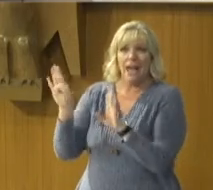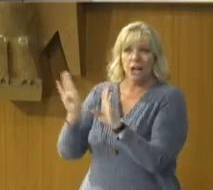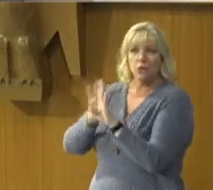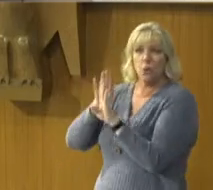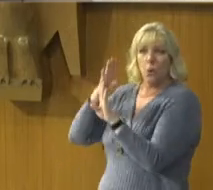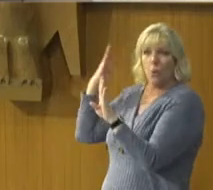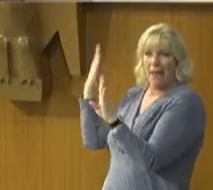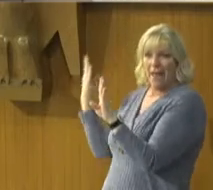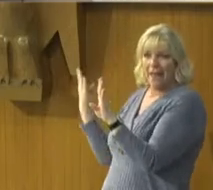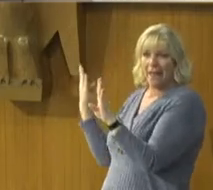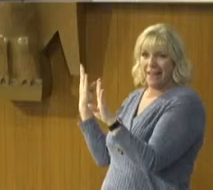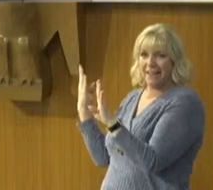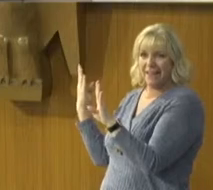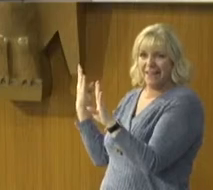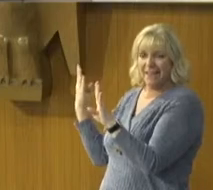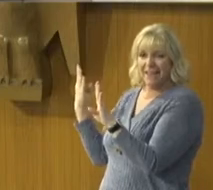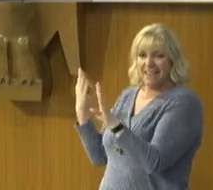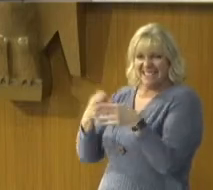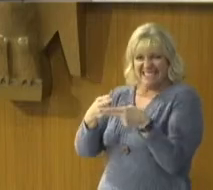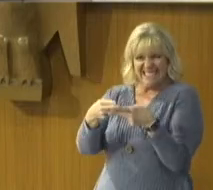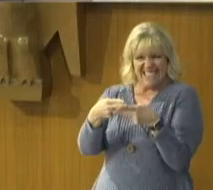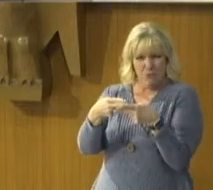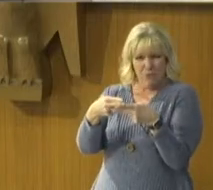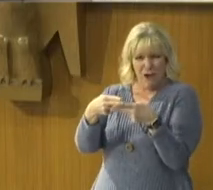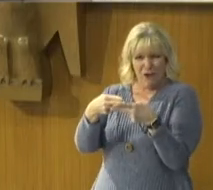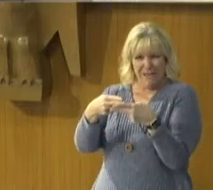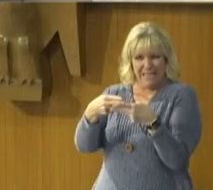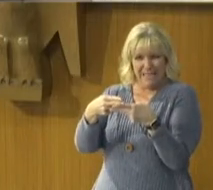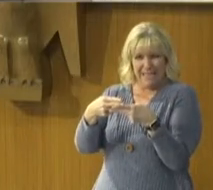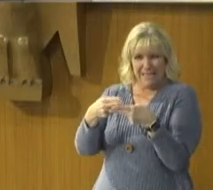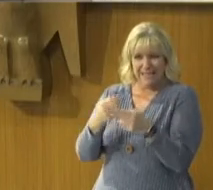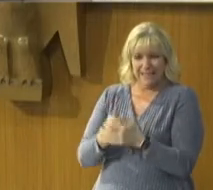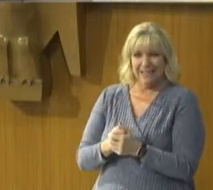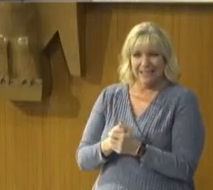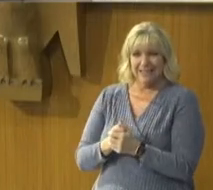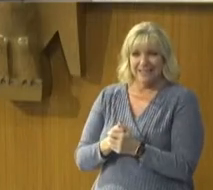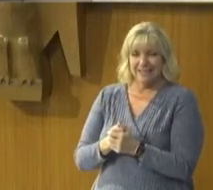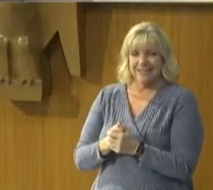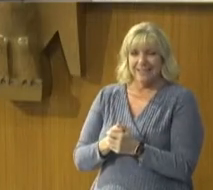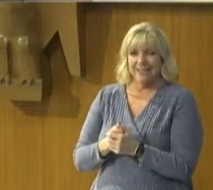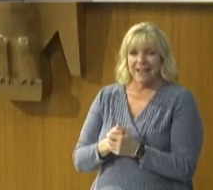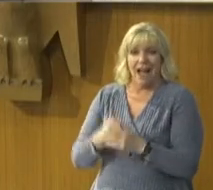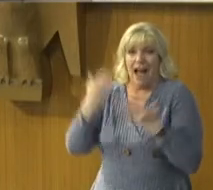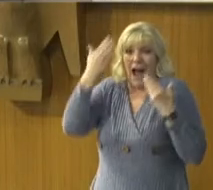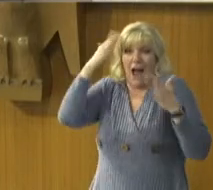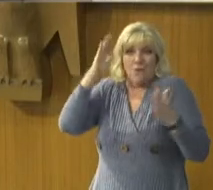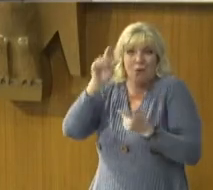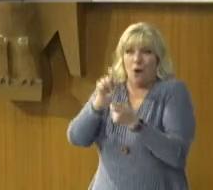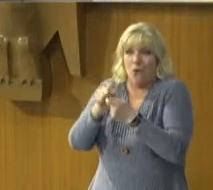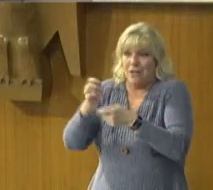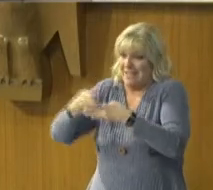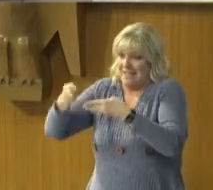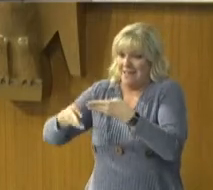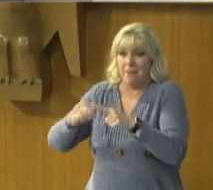illusion. It's a temporary state. I